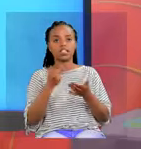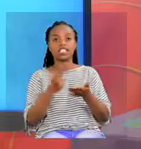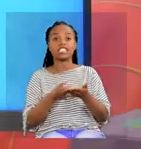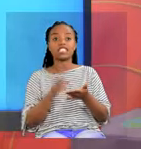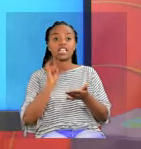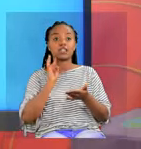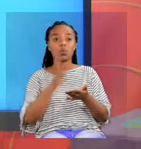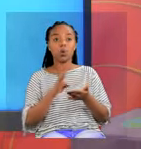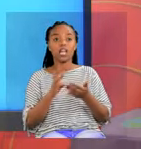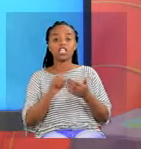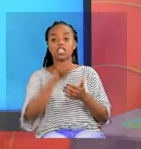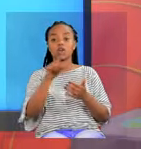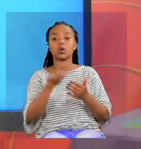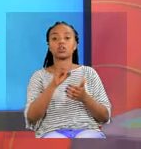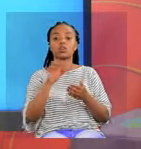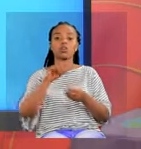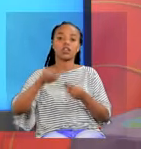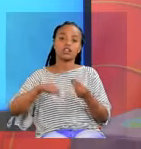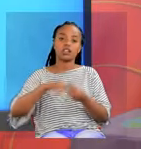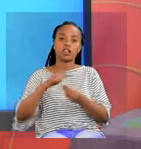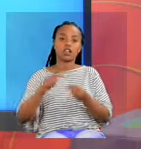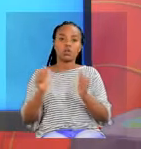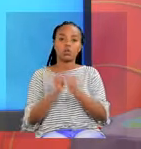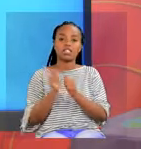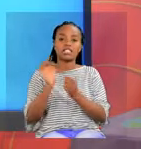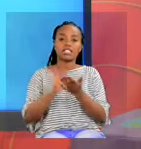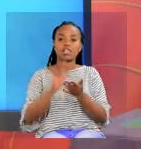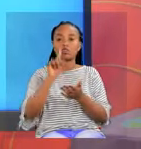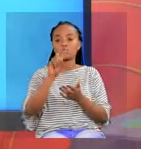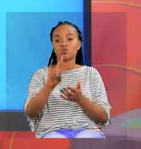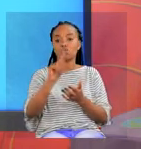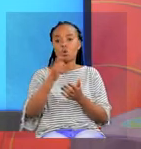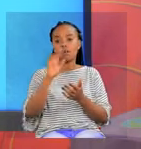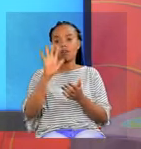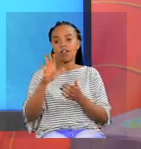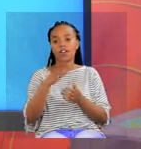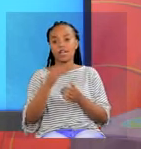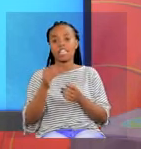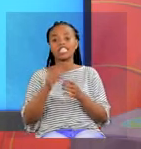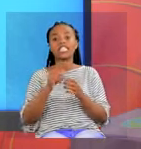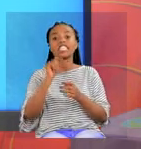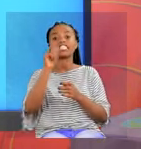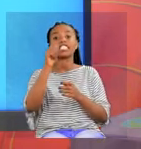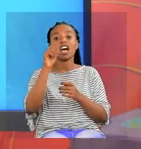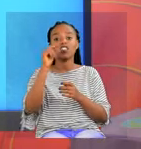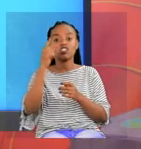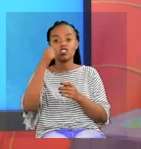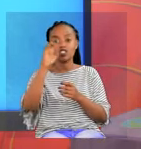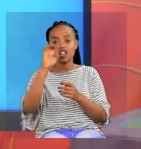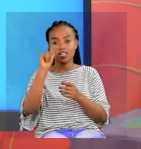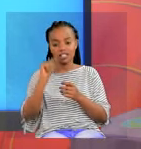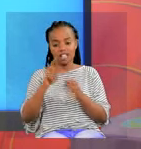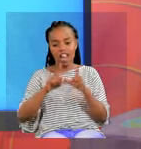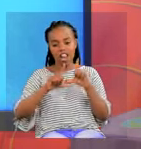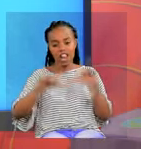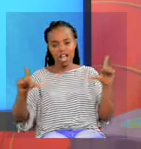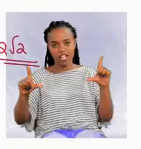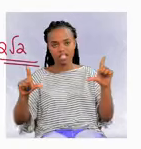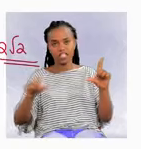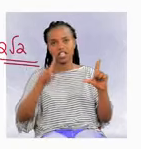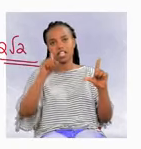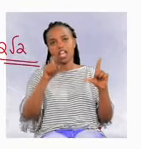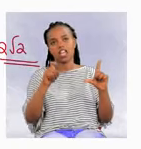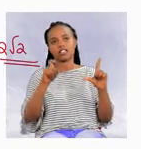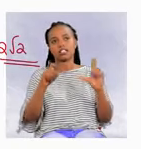of the circle with center 2, 5 and tangent to the line x minus y is equal to